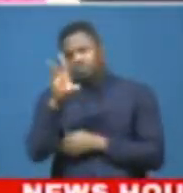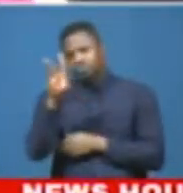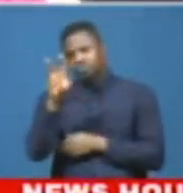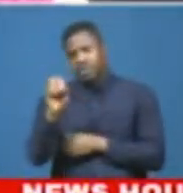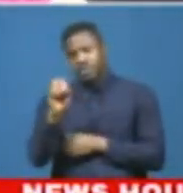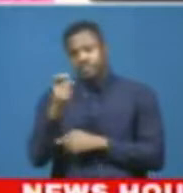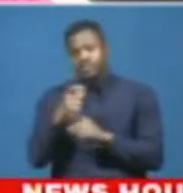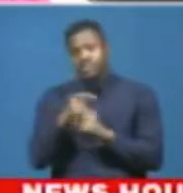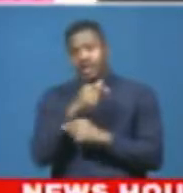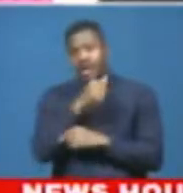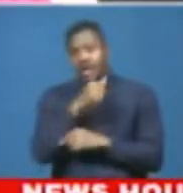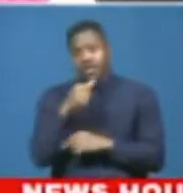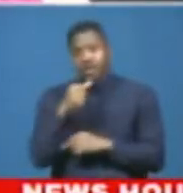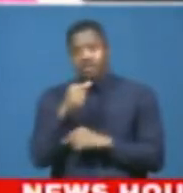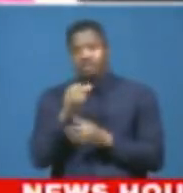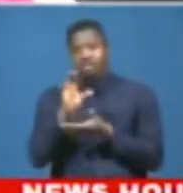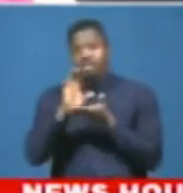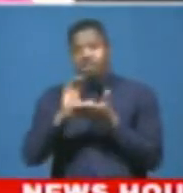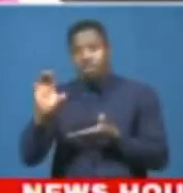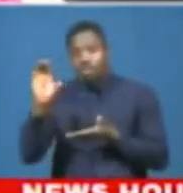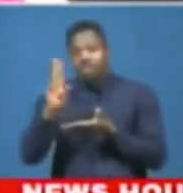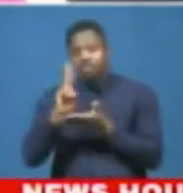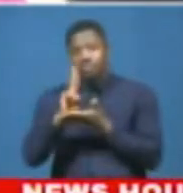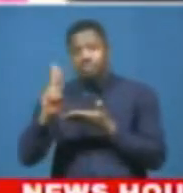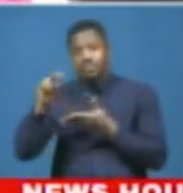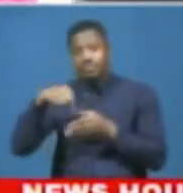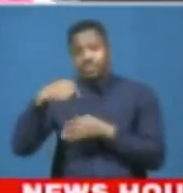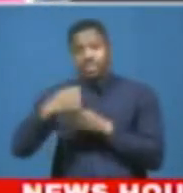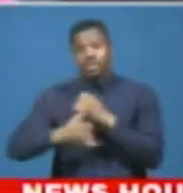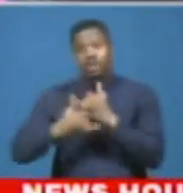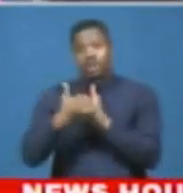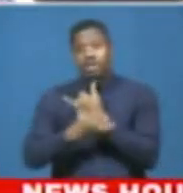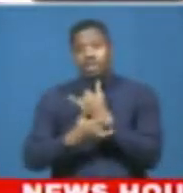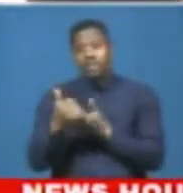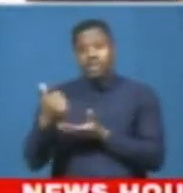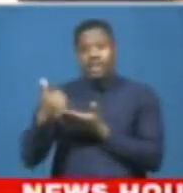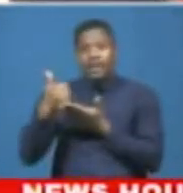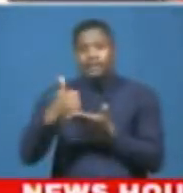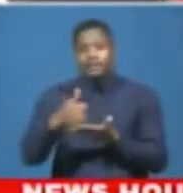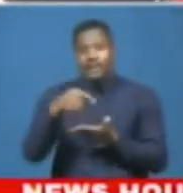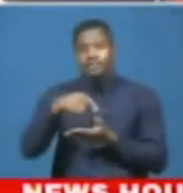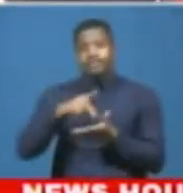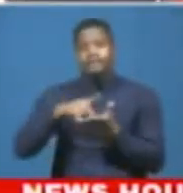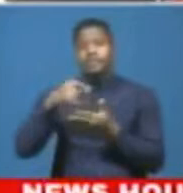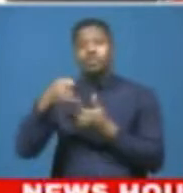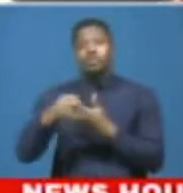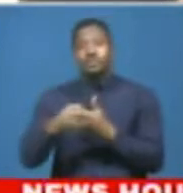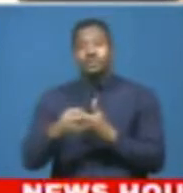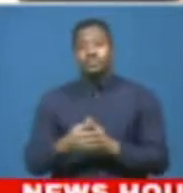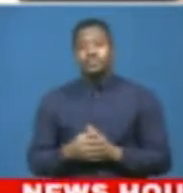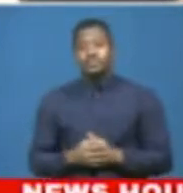agric colleges and universities across the country to help out in the project.